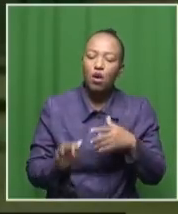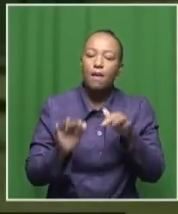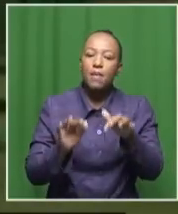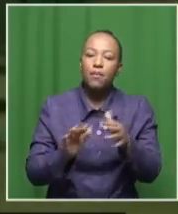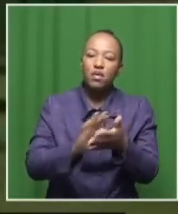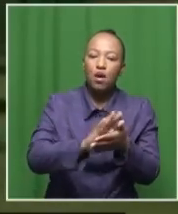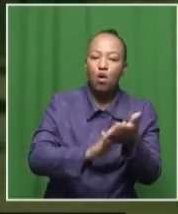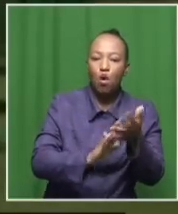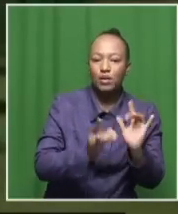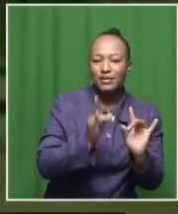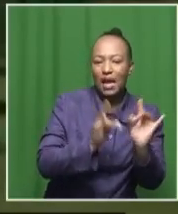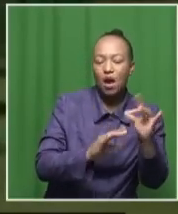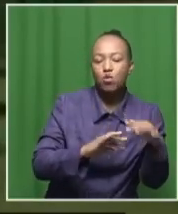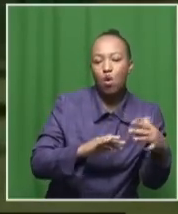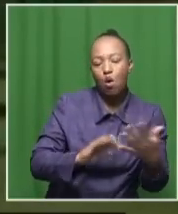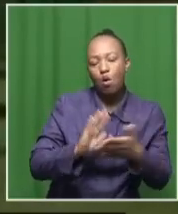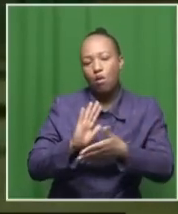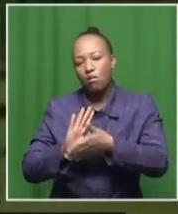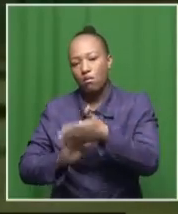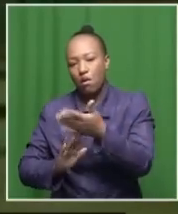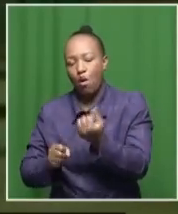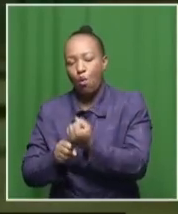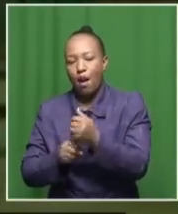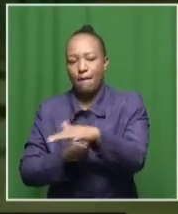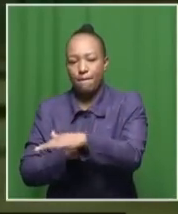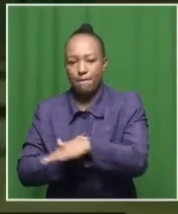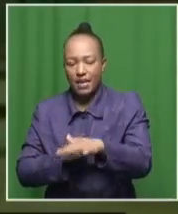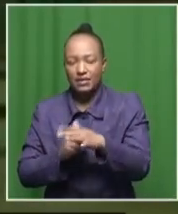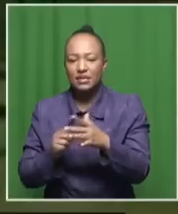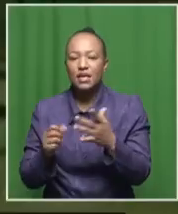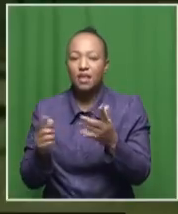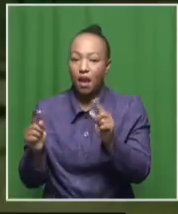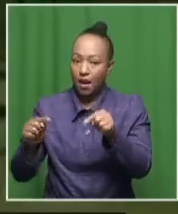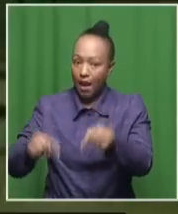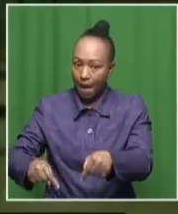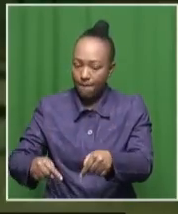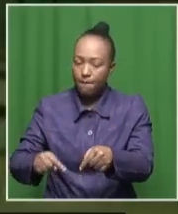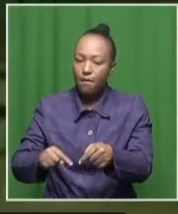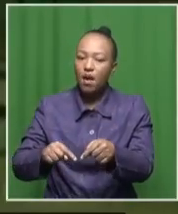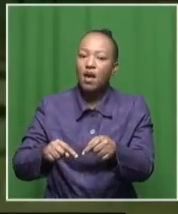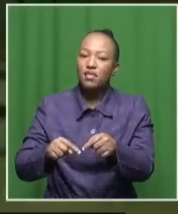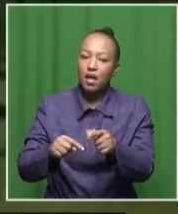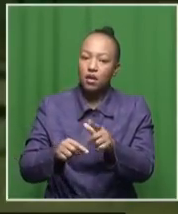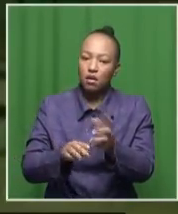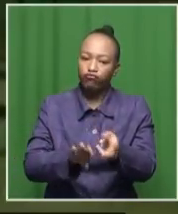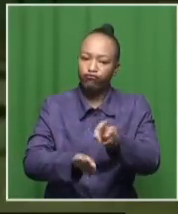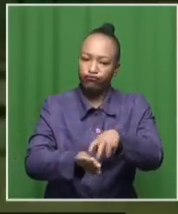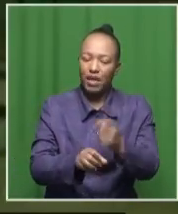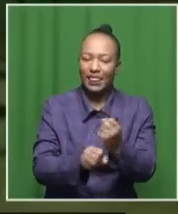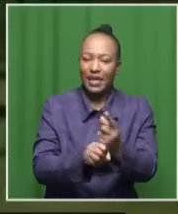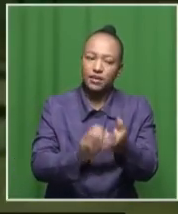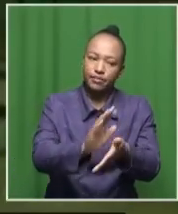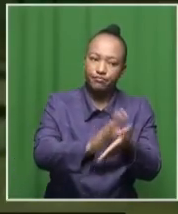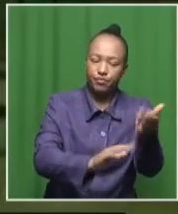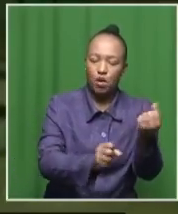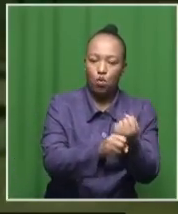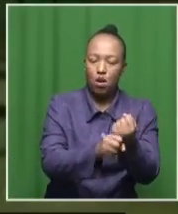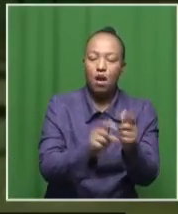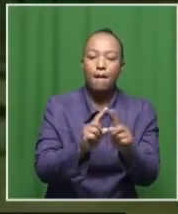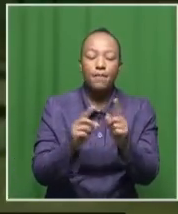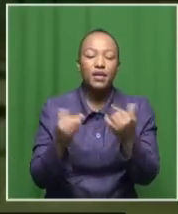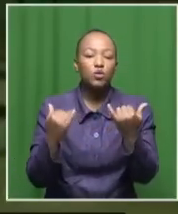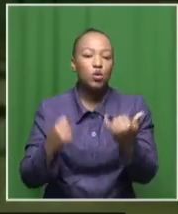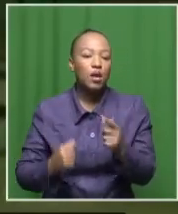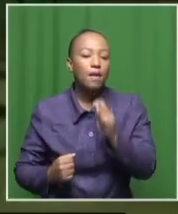their workplaces, they come and connect here as they go to their workplaces and the industries that they are working in. But this morning